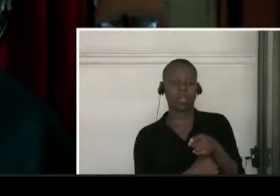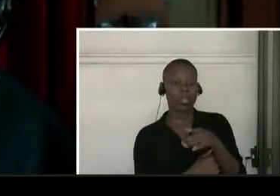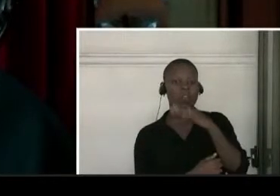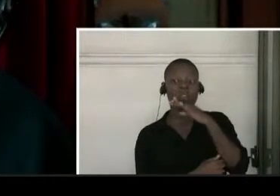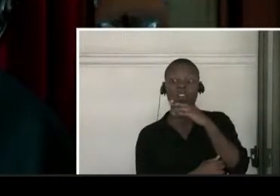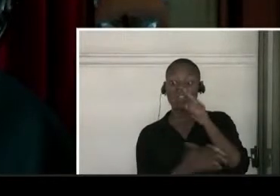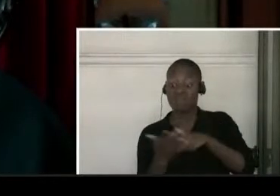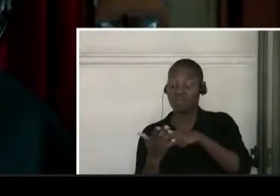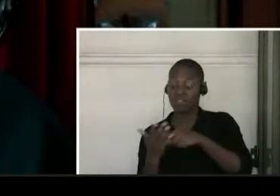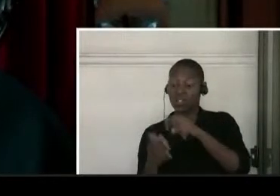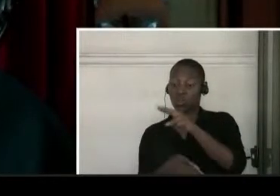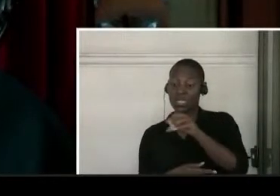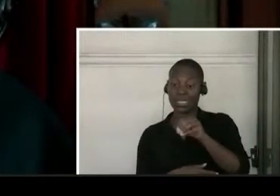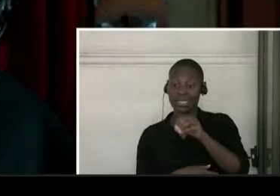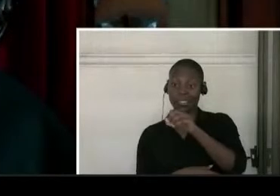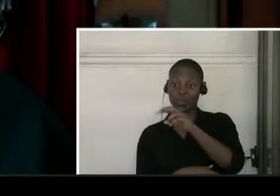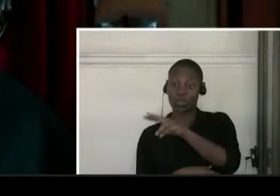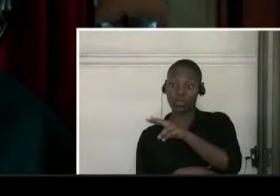the